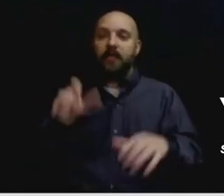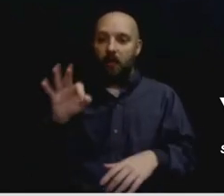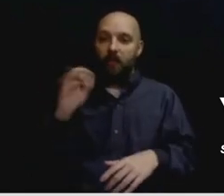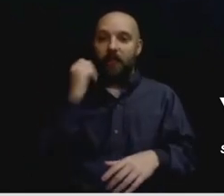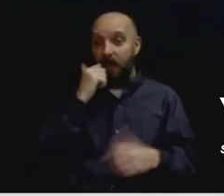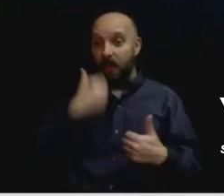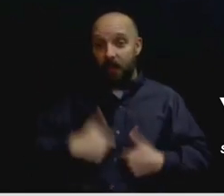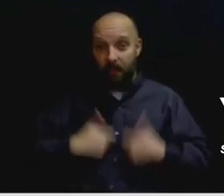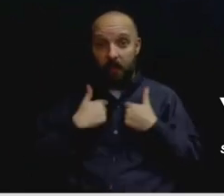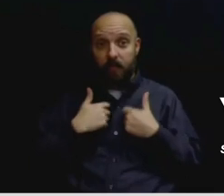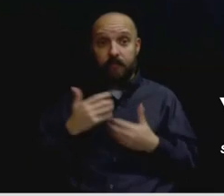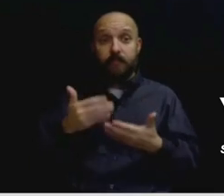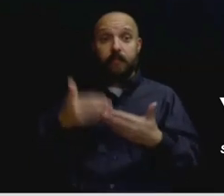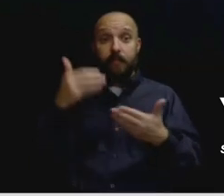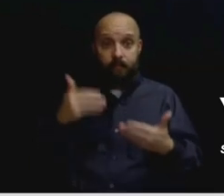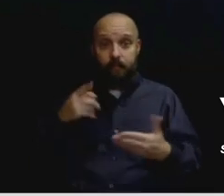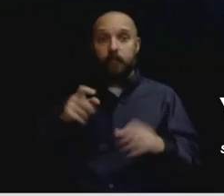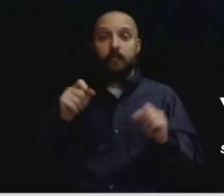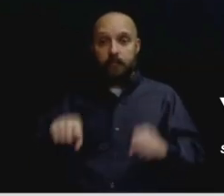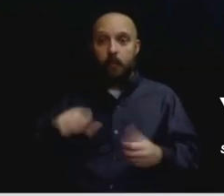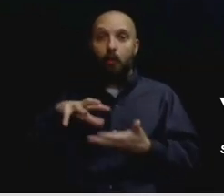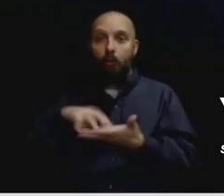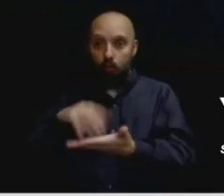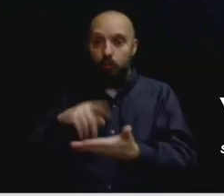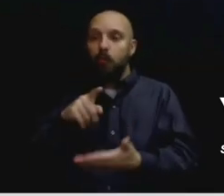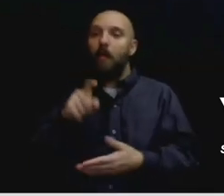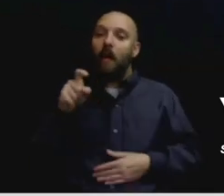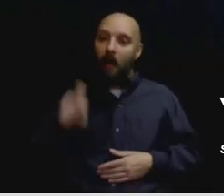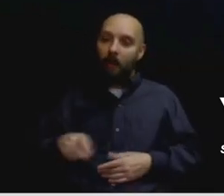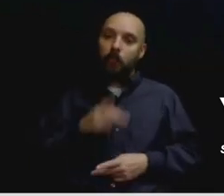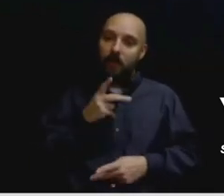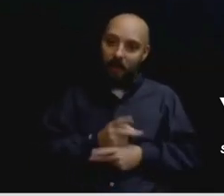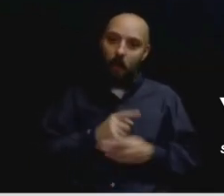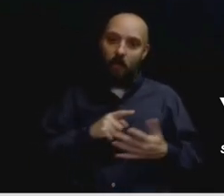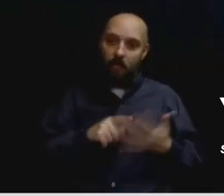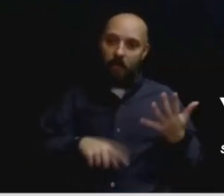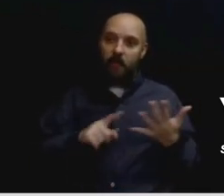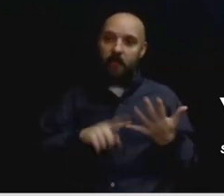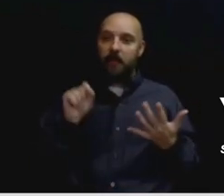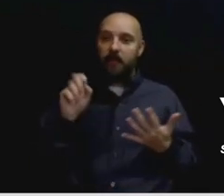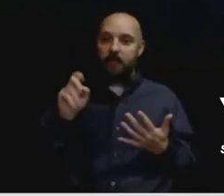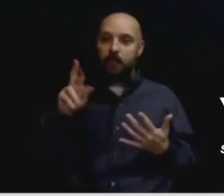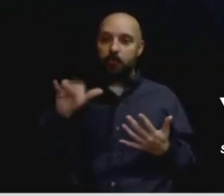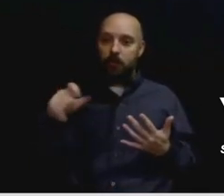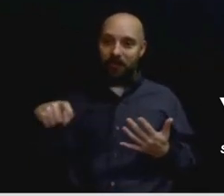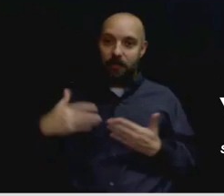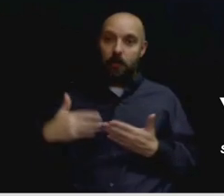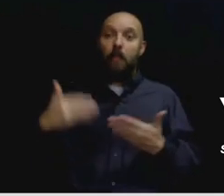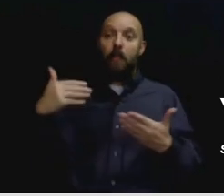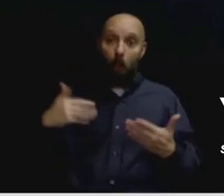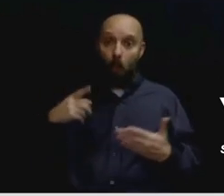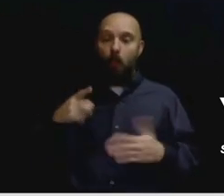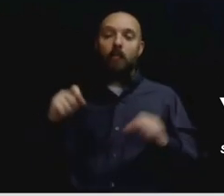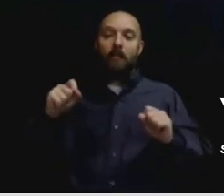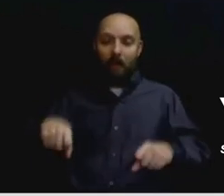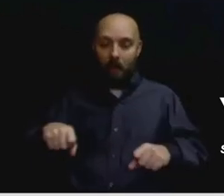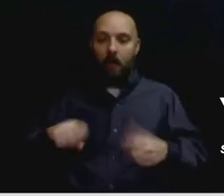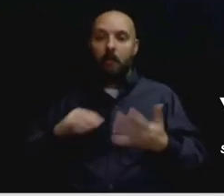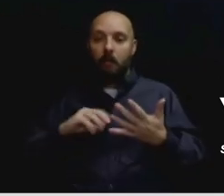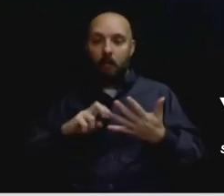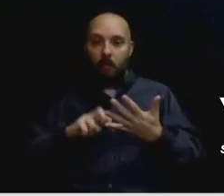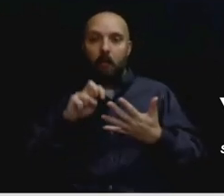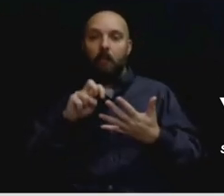and before you're able to learn. So you have to take care of those sensory needs before you're able to do the